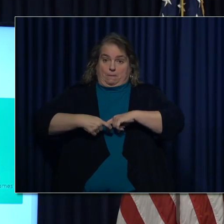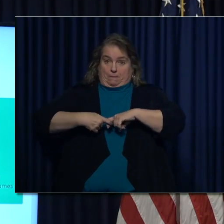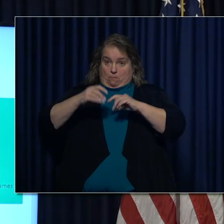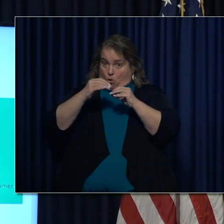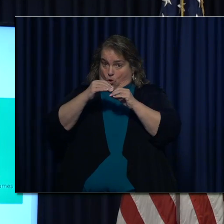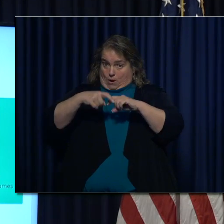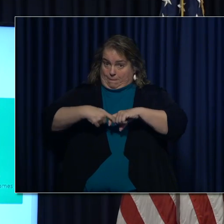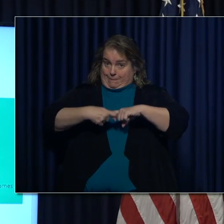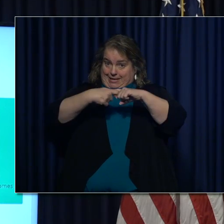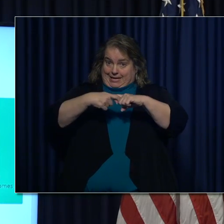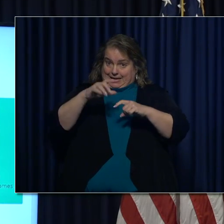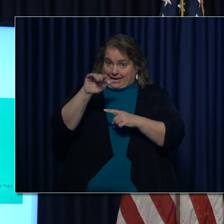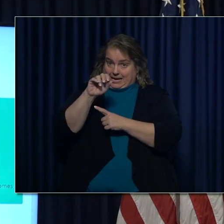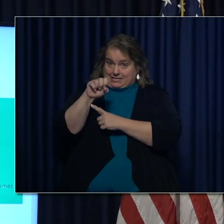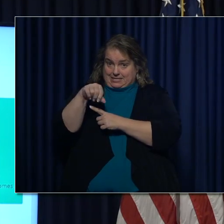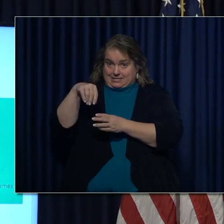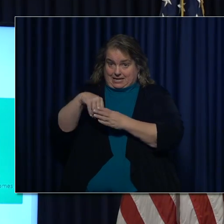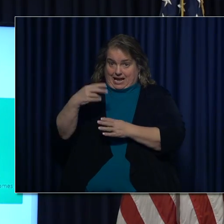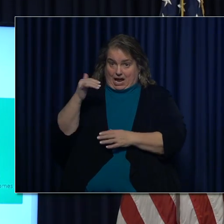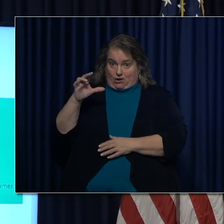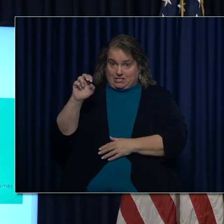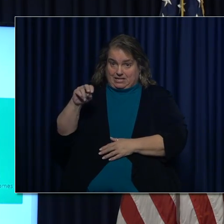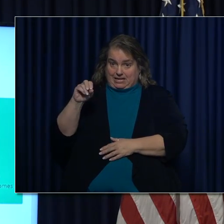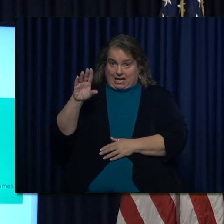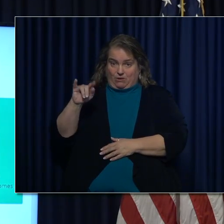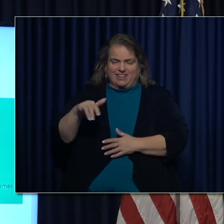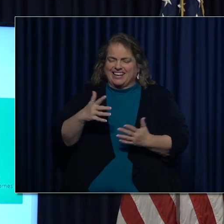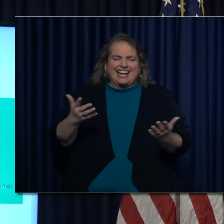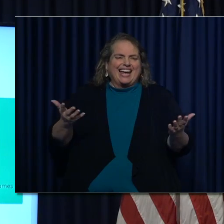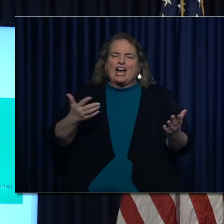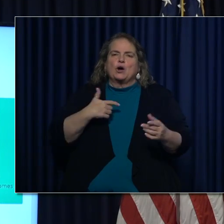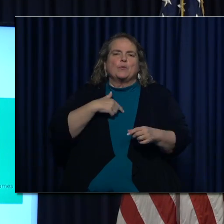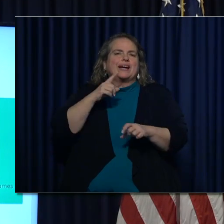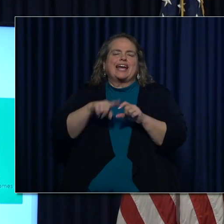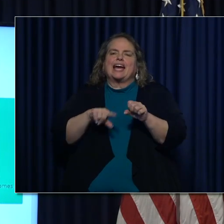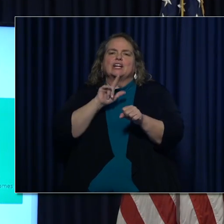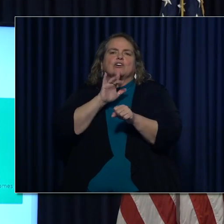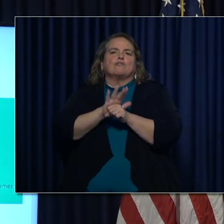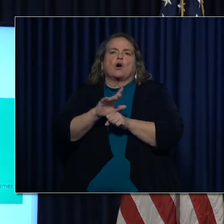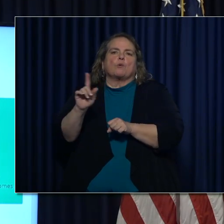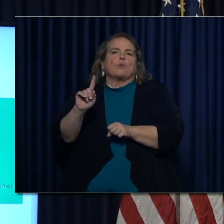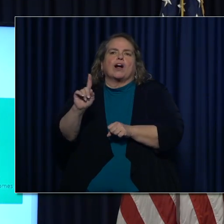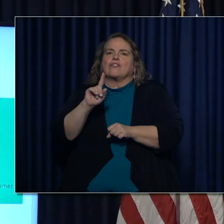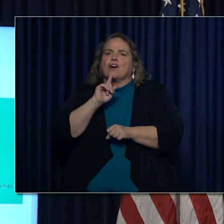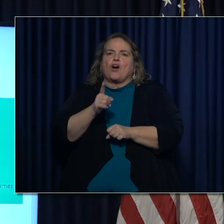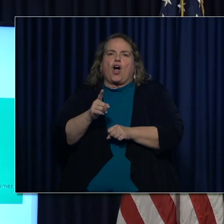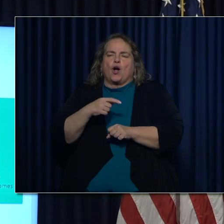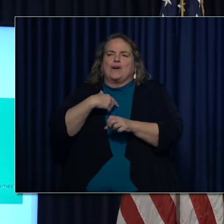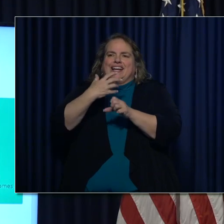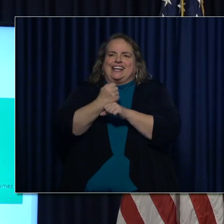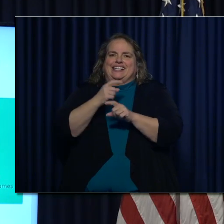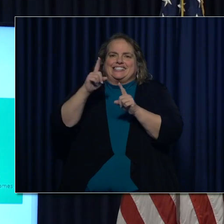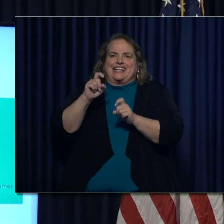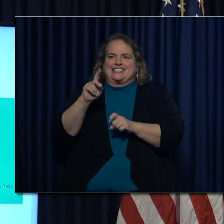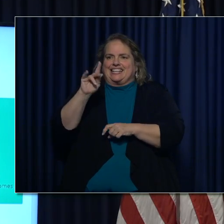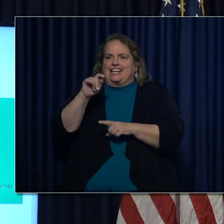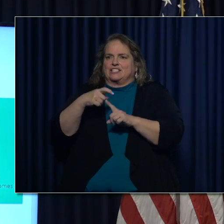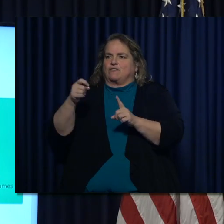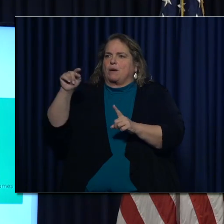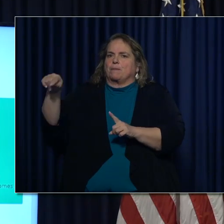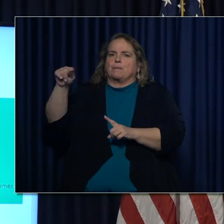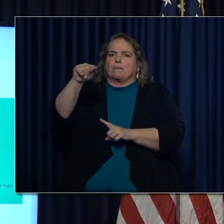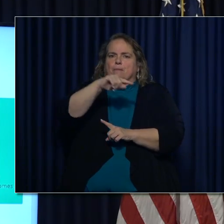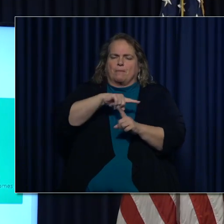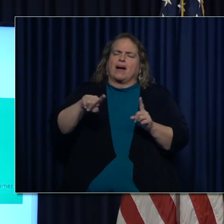are they from elsewhere? We can't confirm where they are, but we get different test kits from different places. Again, we do